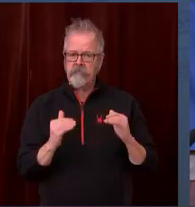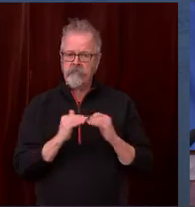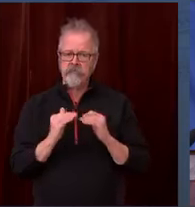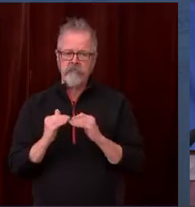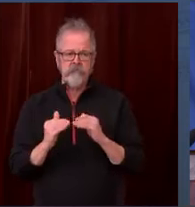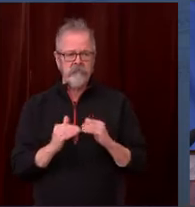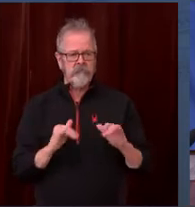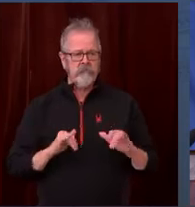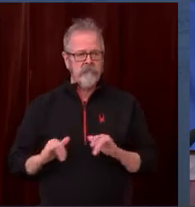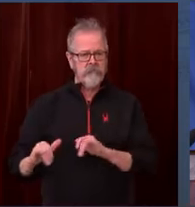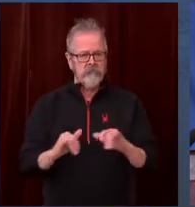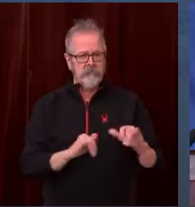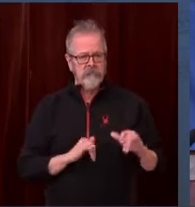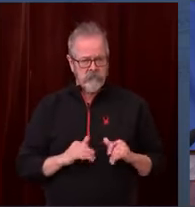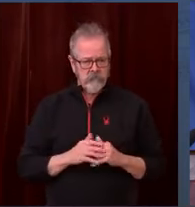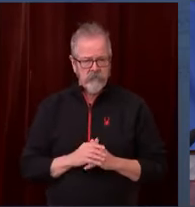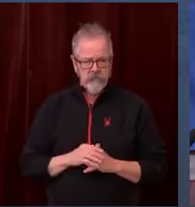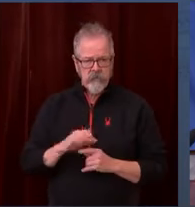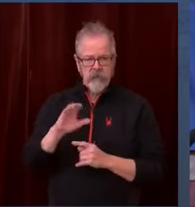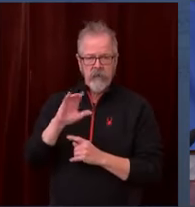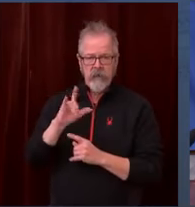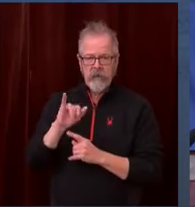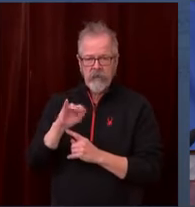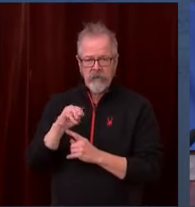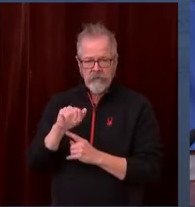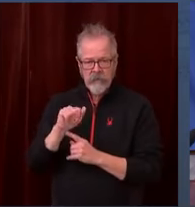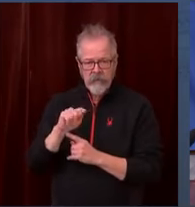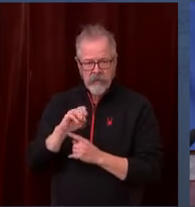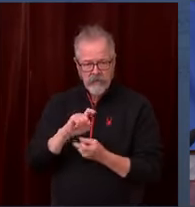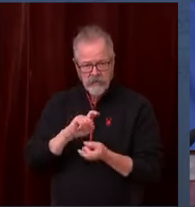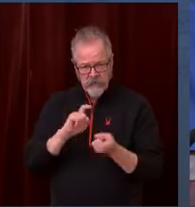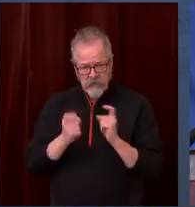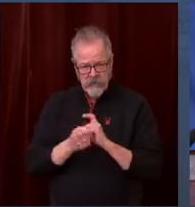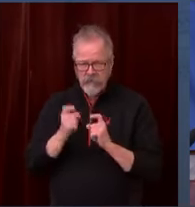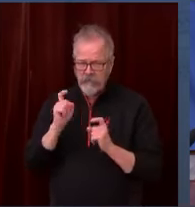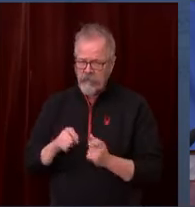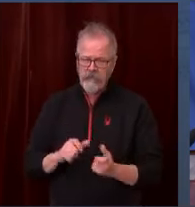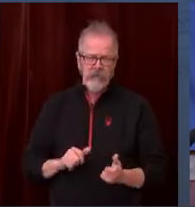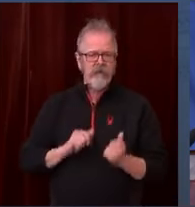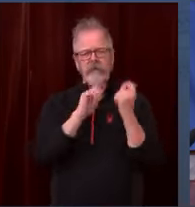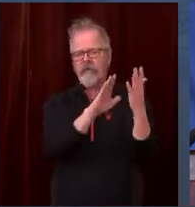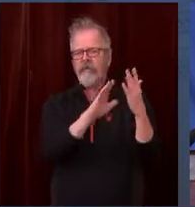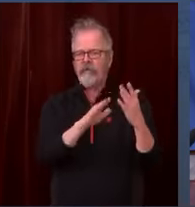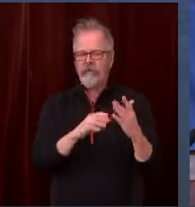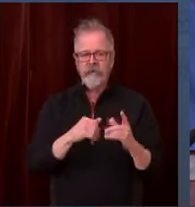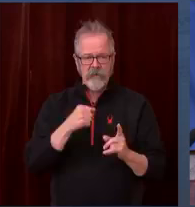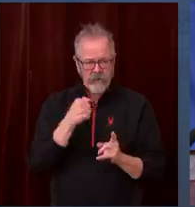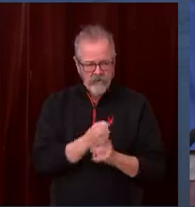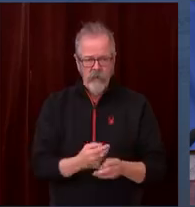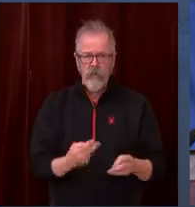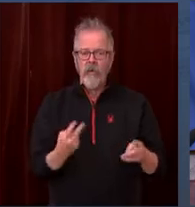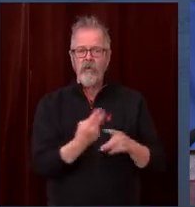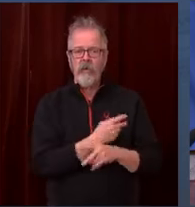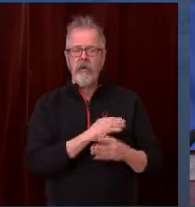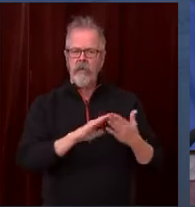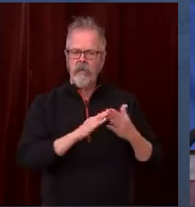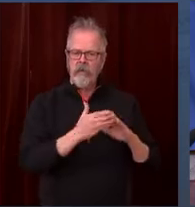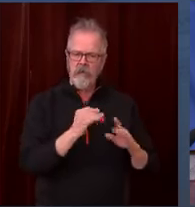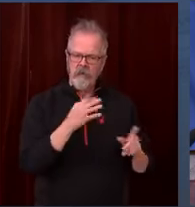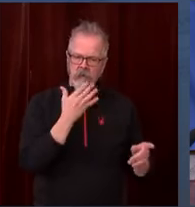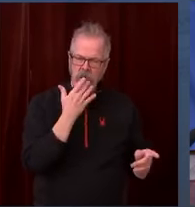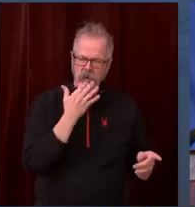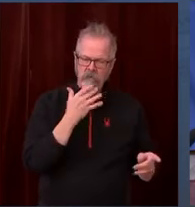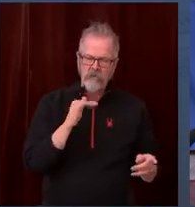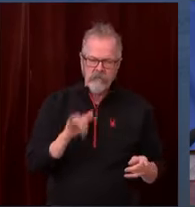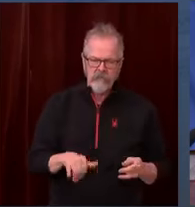end the digital divide that has so disadvantaged many communities in communities of color. So what we've talked about today is just sort of a